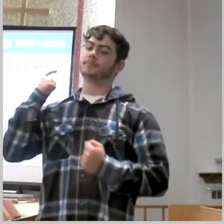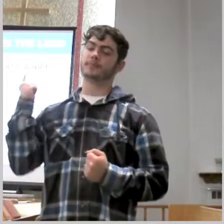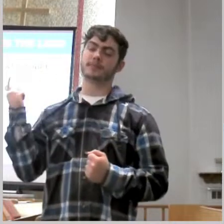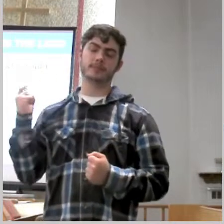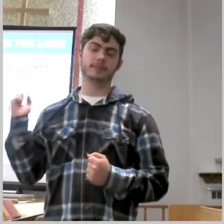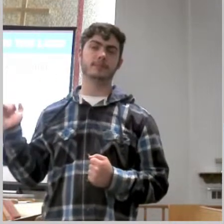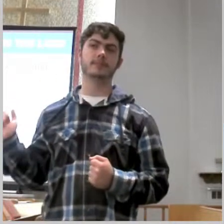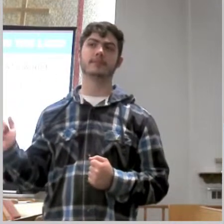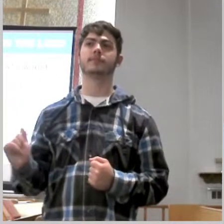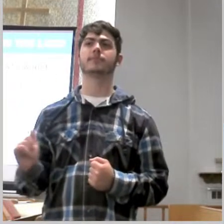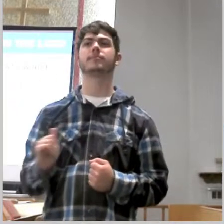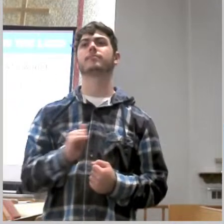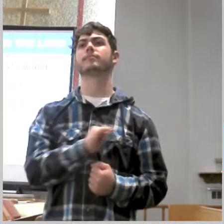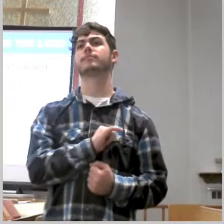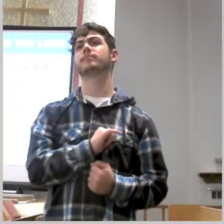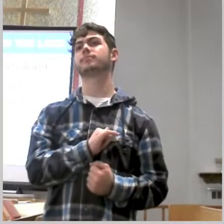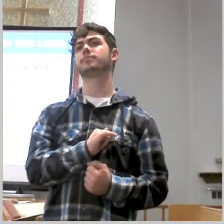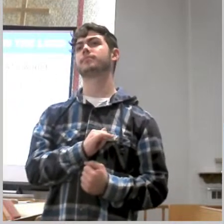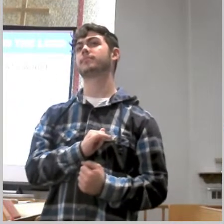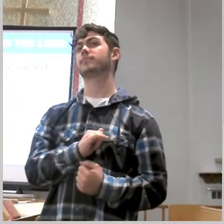his unfailing